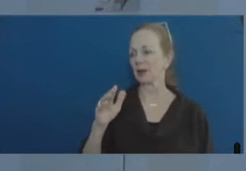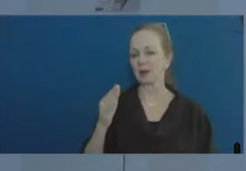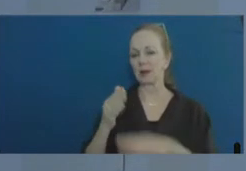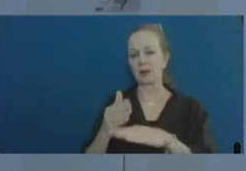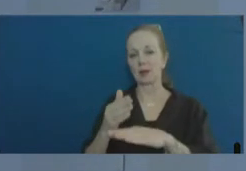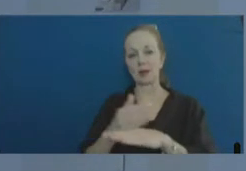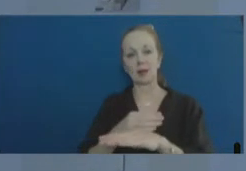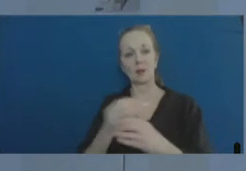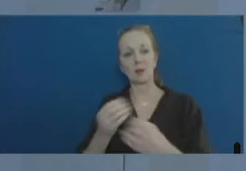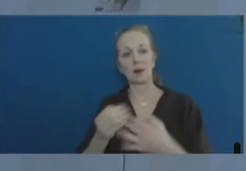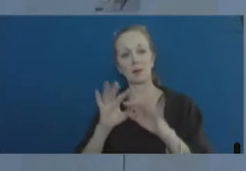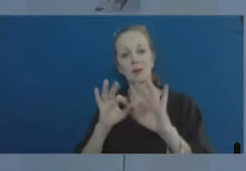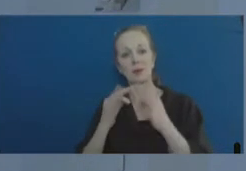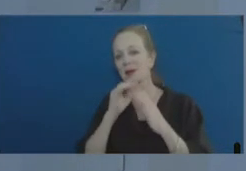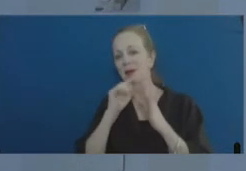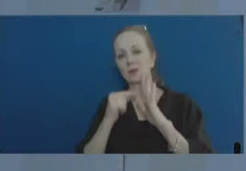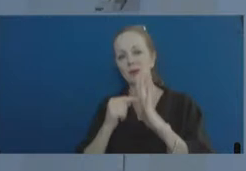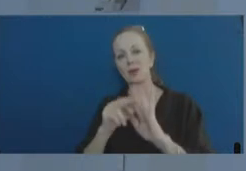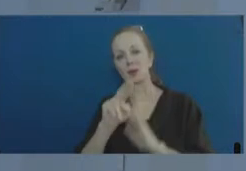necessarily reflective of the UDO,